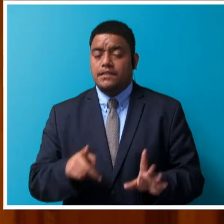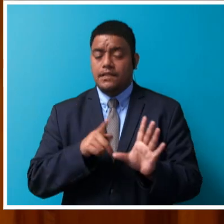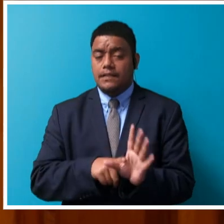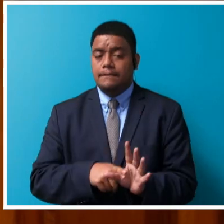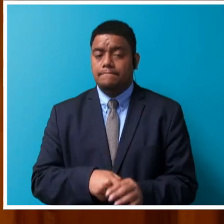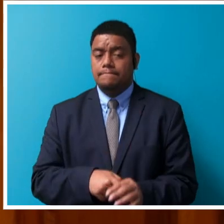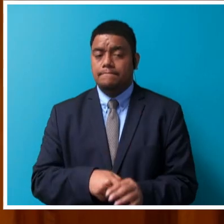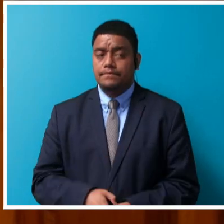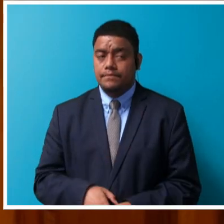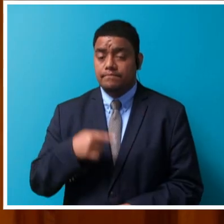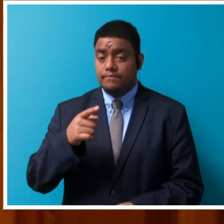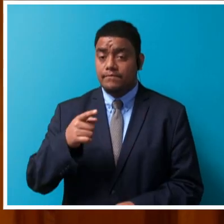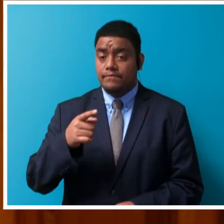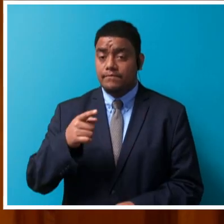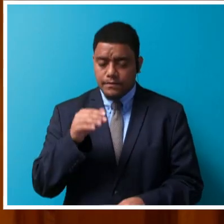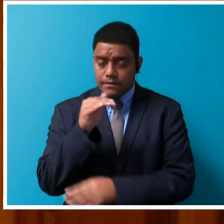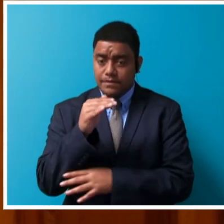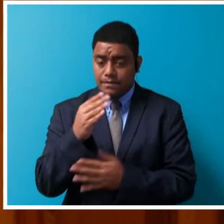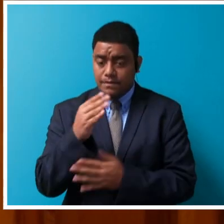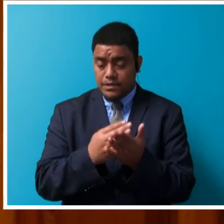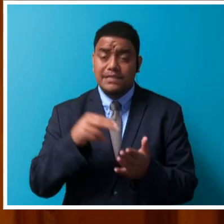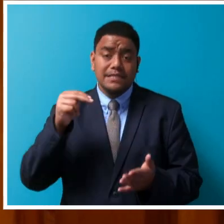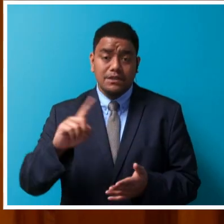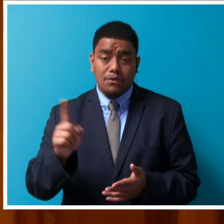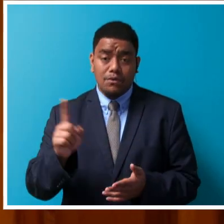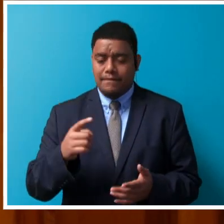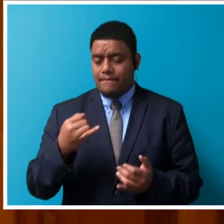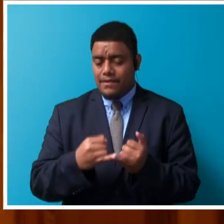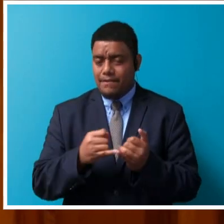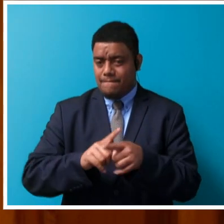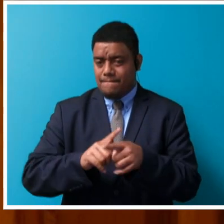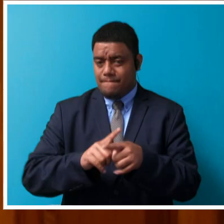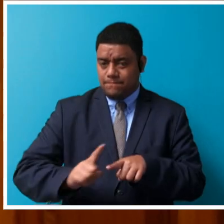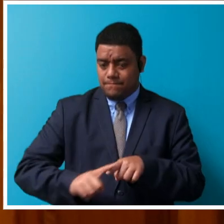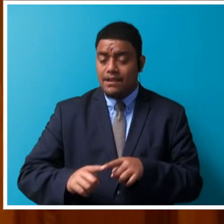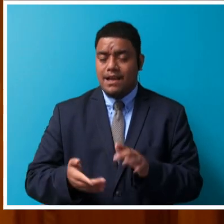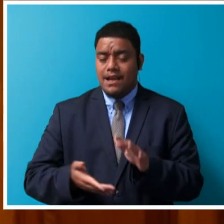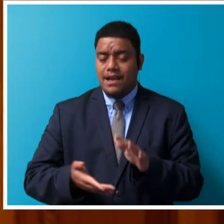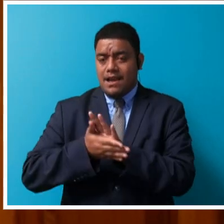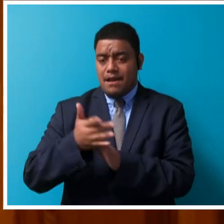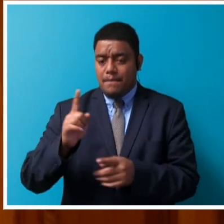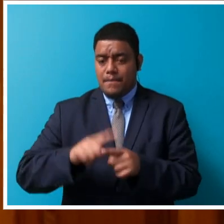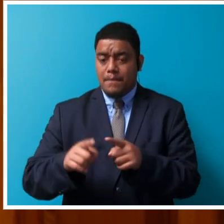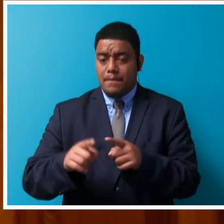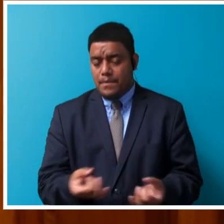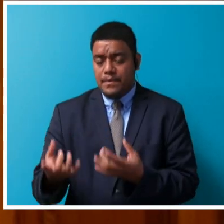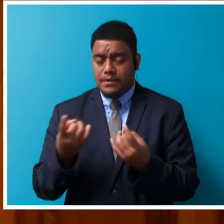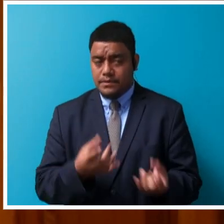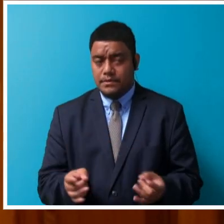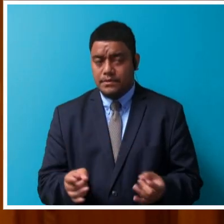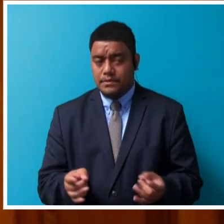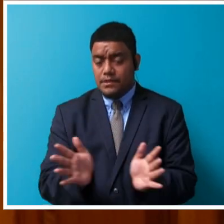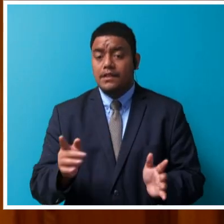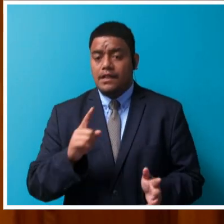Mr. Speaker, executing a foreign affairs budget requires exceptional speed to navigate highly volatile global dynamics,